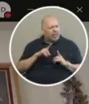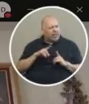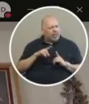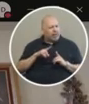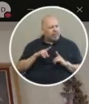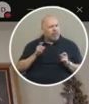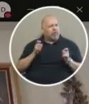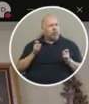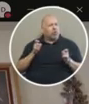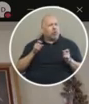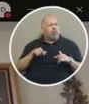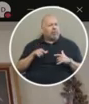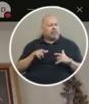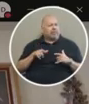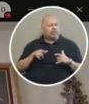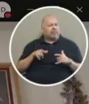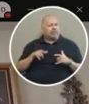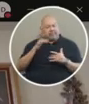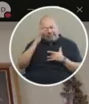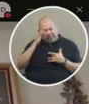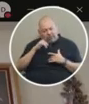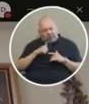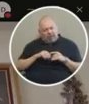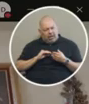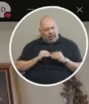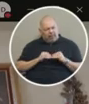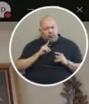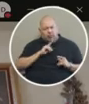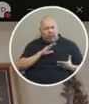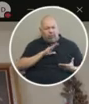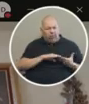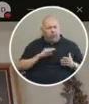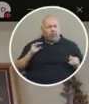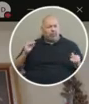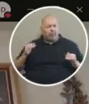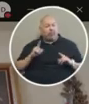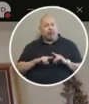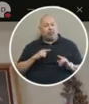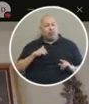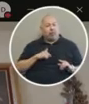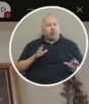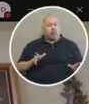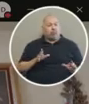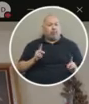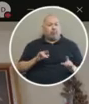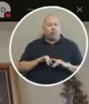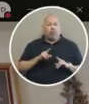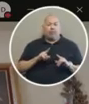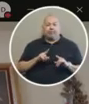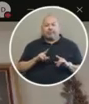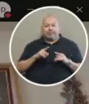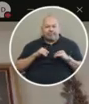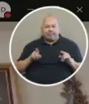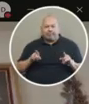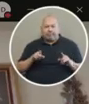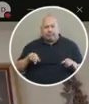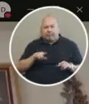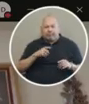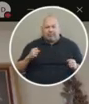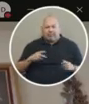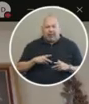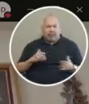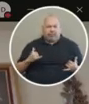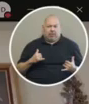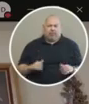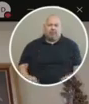far as controlling this disease? You know, our numbers are relatively low. How are we encouraging the public versus just scaring them at this